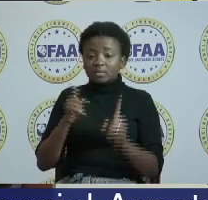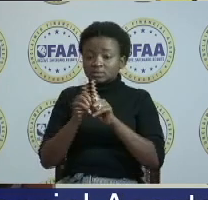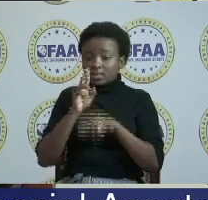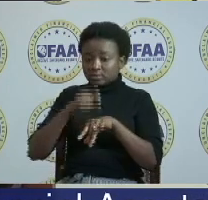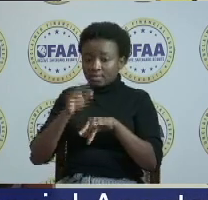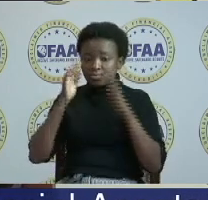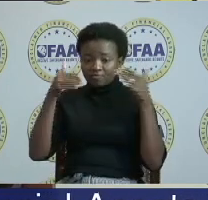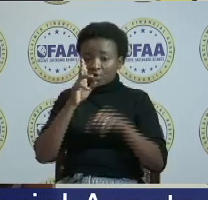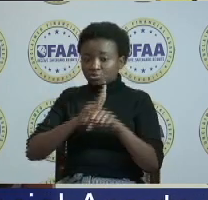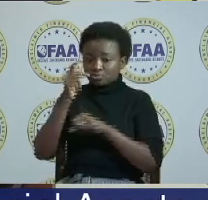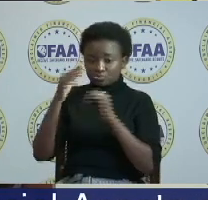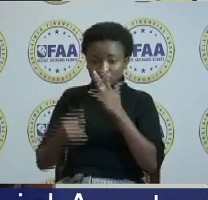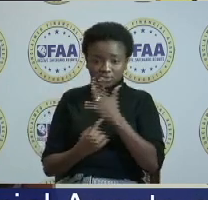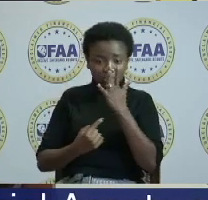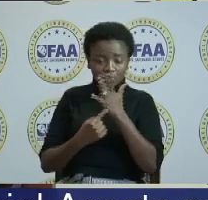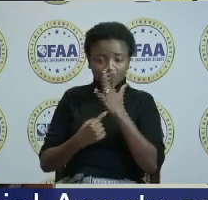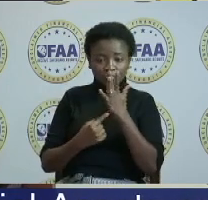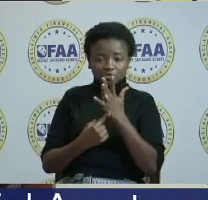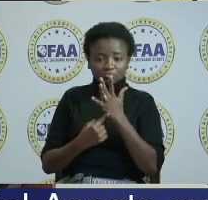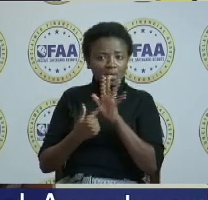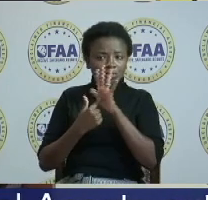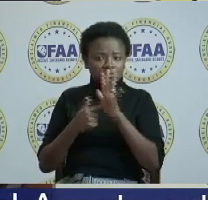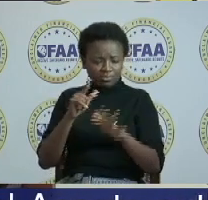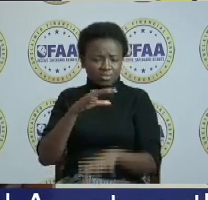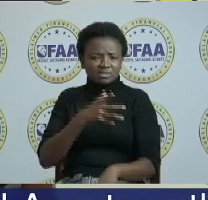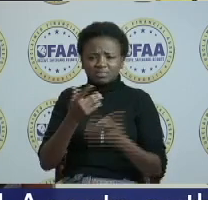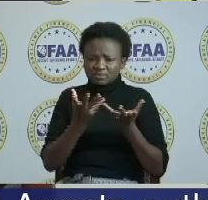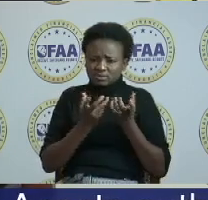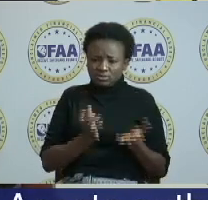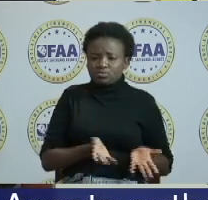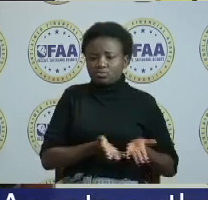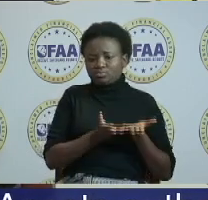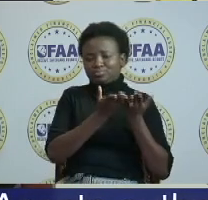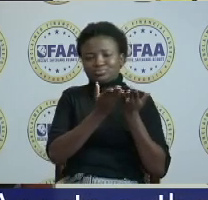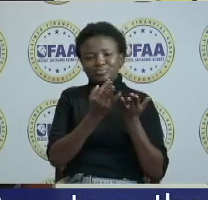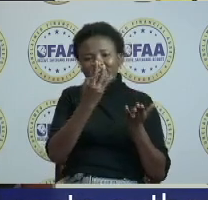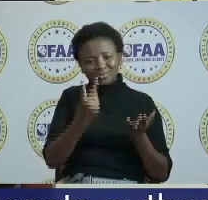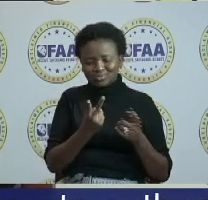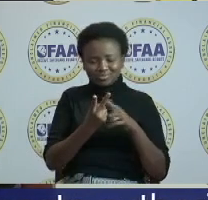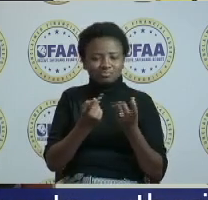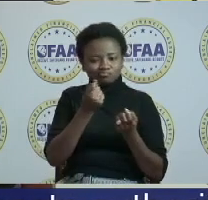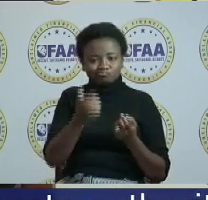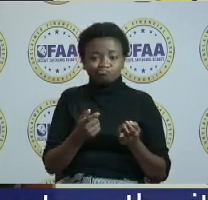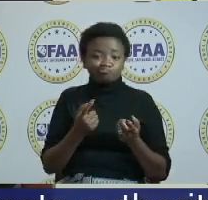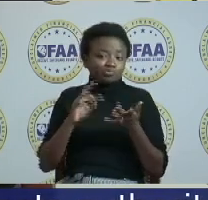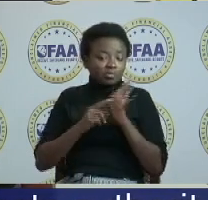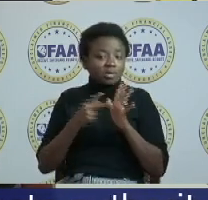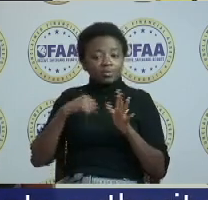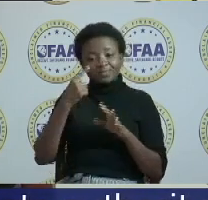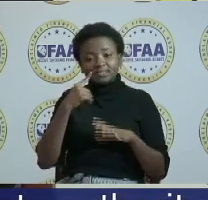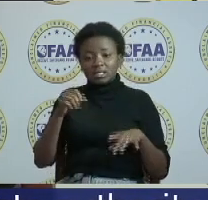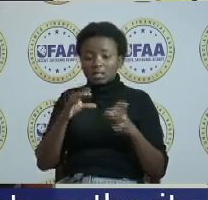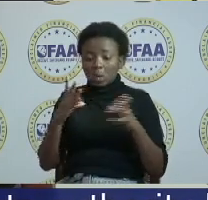of technology, that capacity certainly needs to be improved. So we've looked at the organizational structure, we've looked